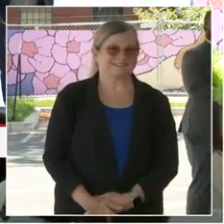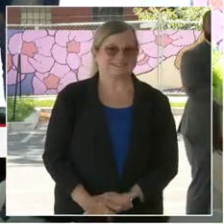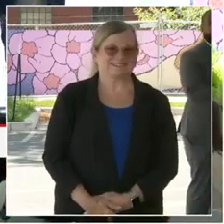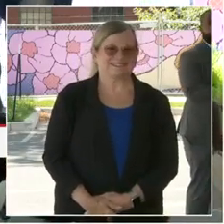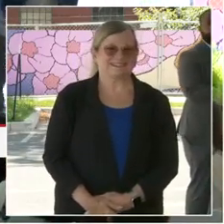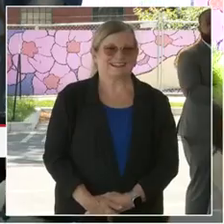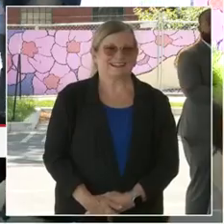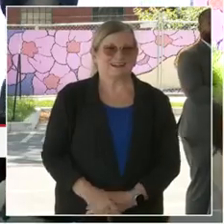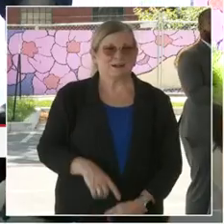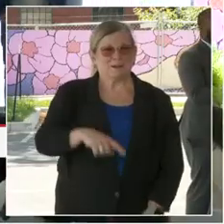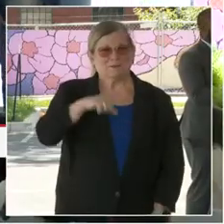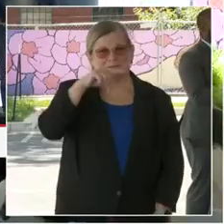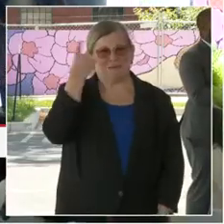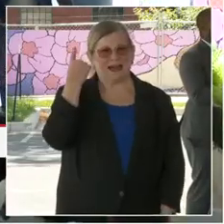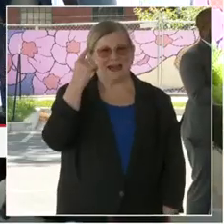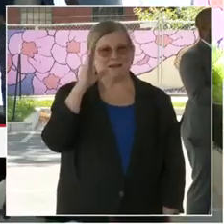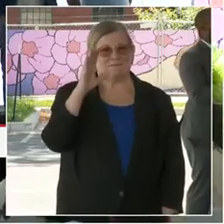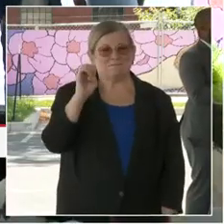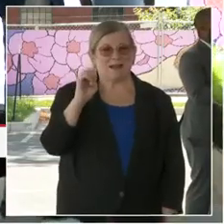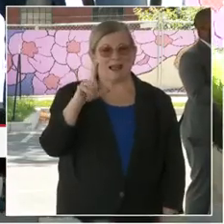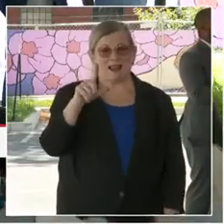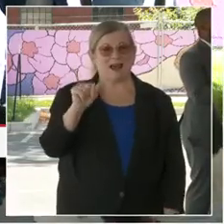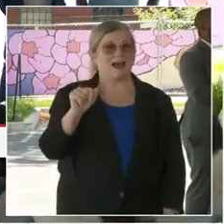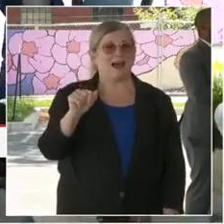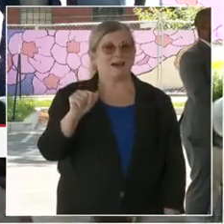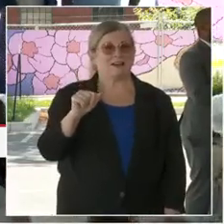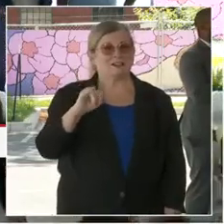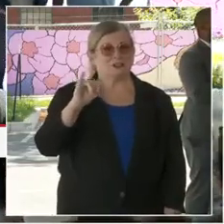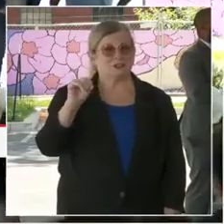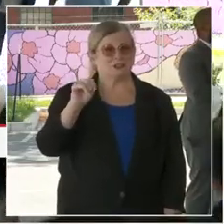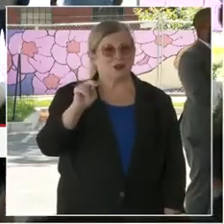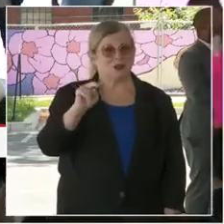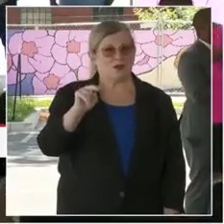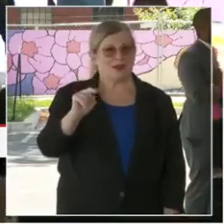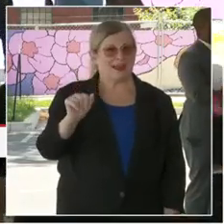Black Bella, Josetta Harris.